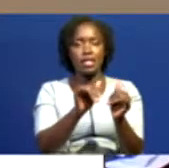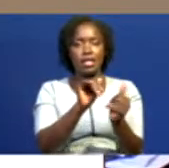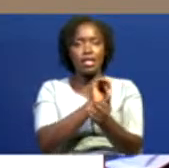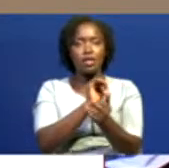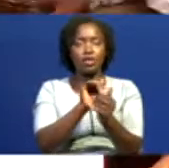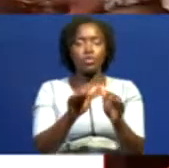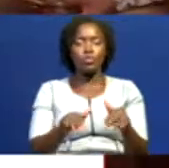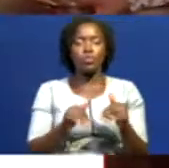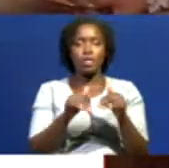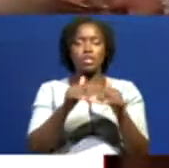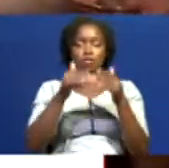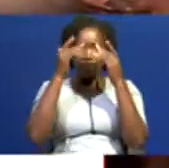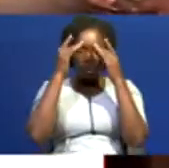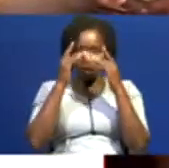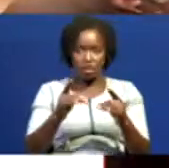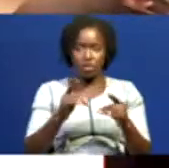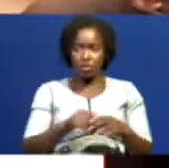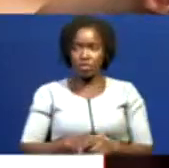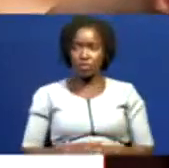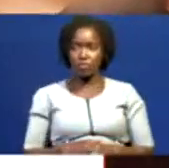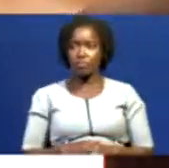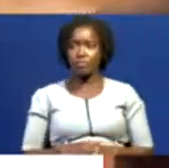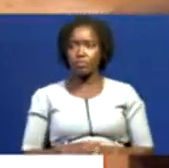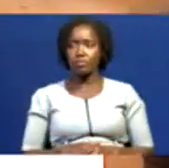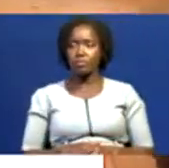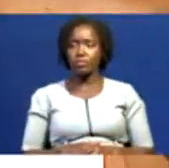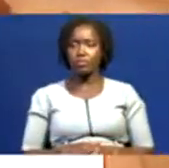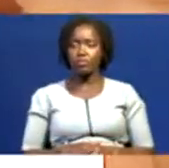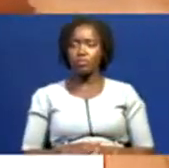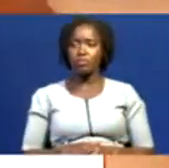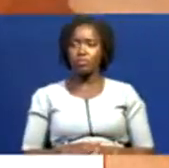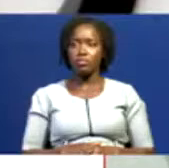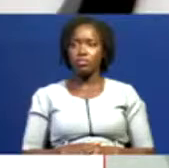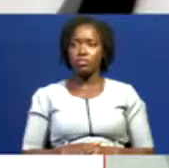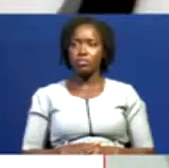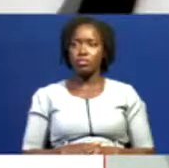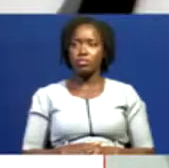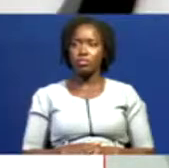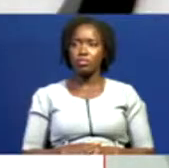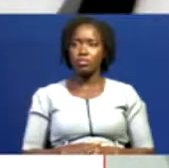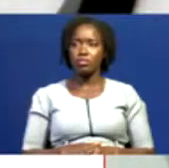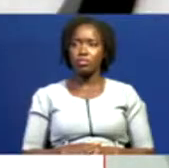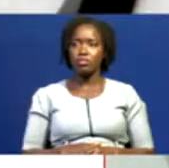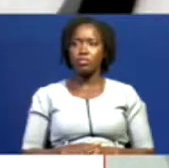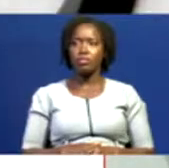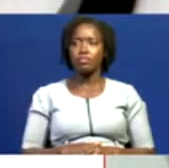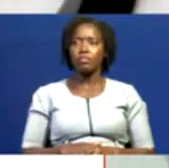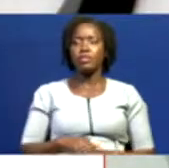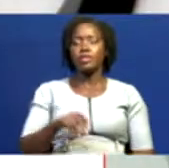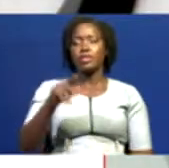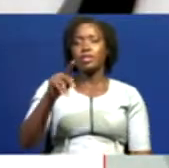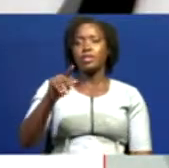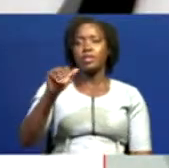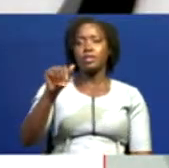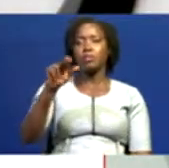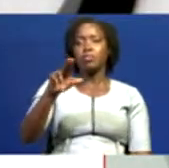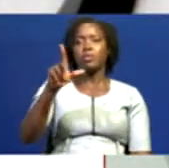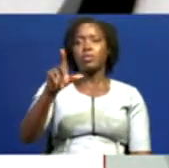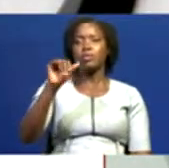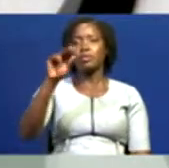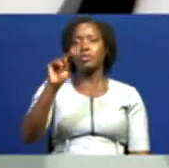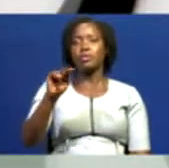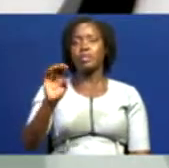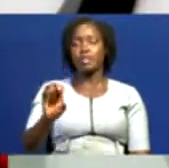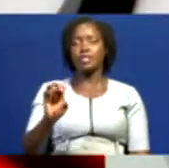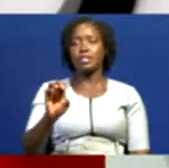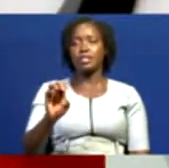pending the ruling. Michael Mundiga for Prime Edition. Pauline Nasimiyu, a journalist with